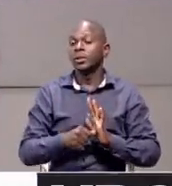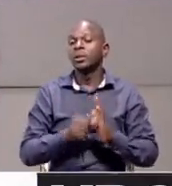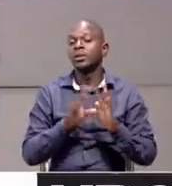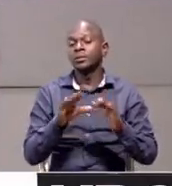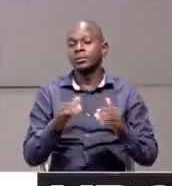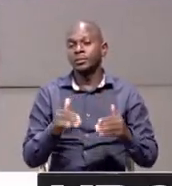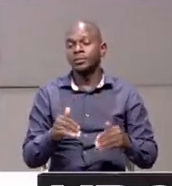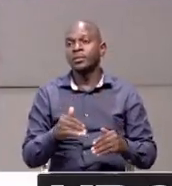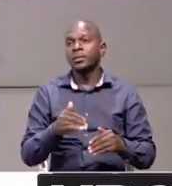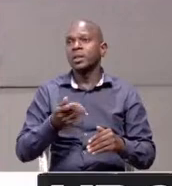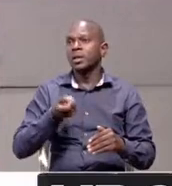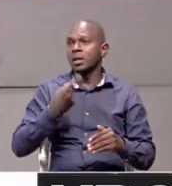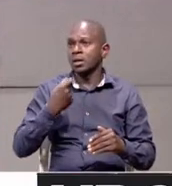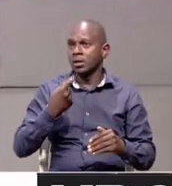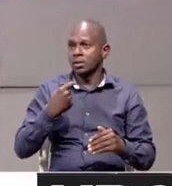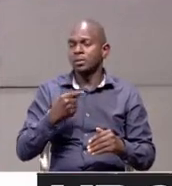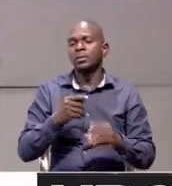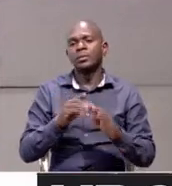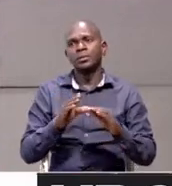And